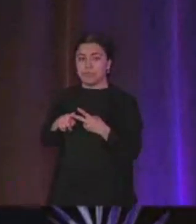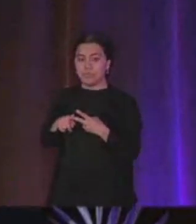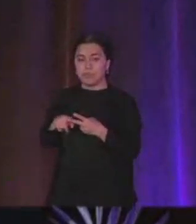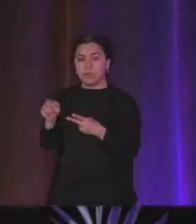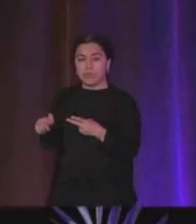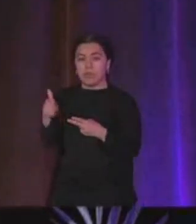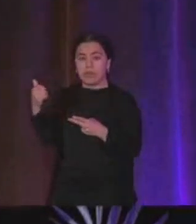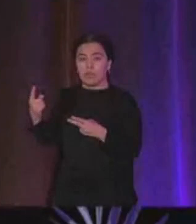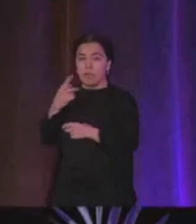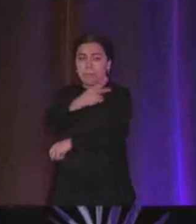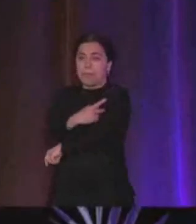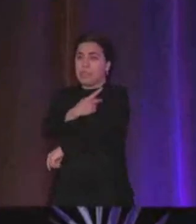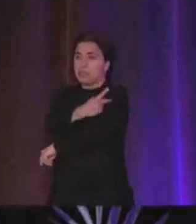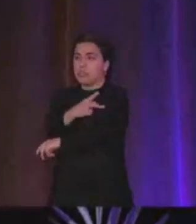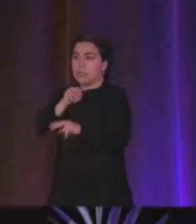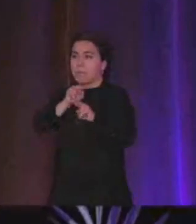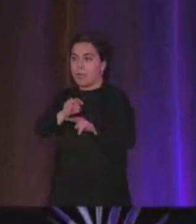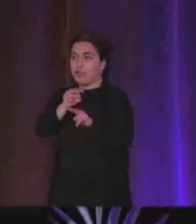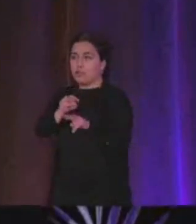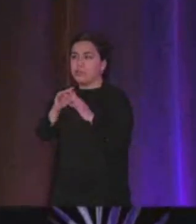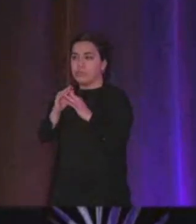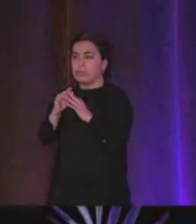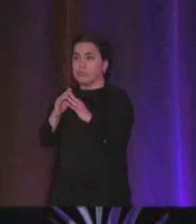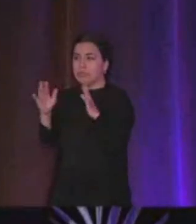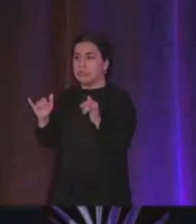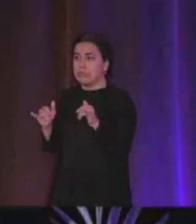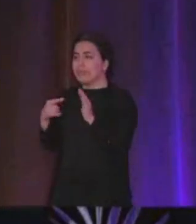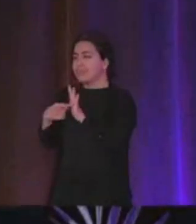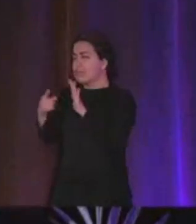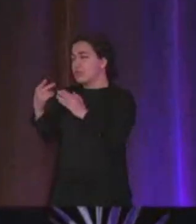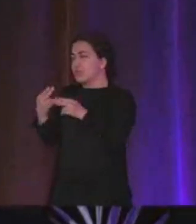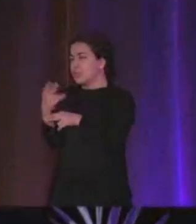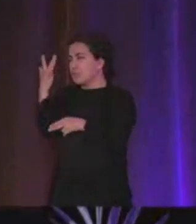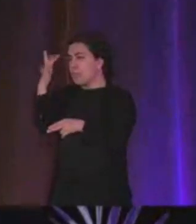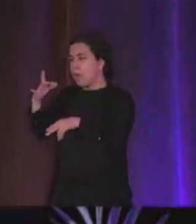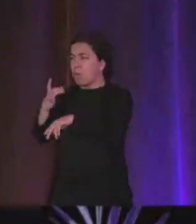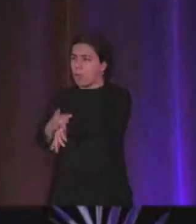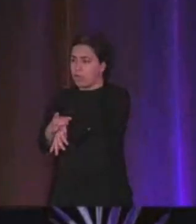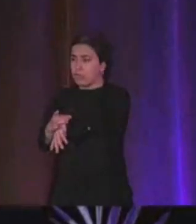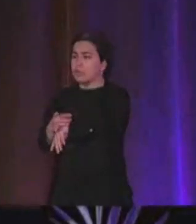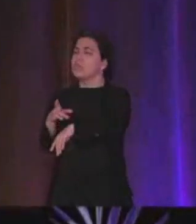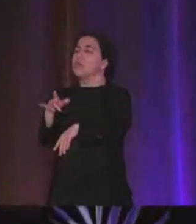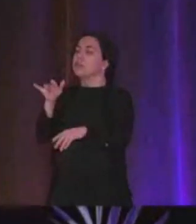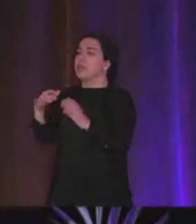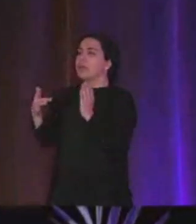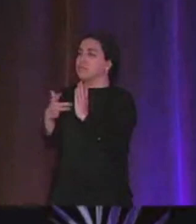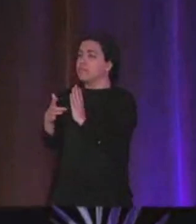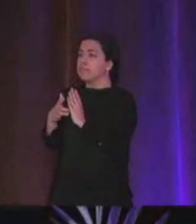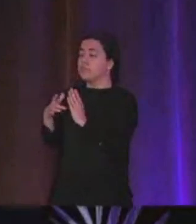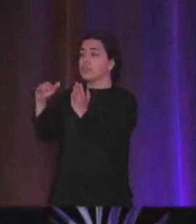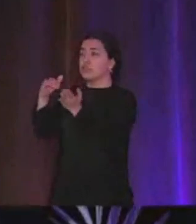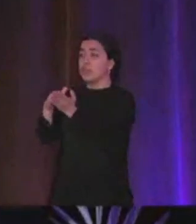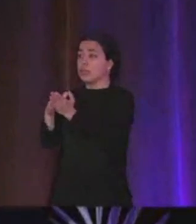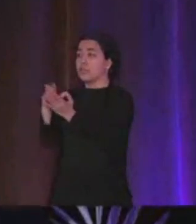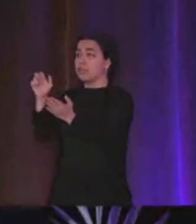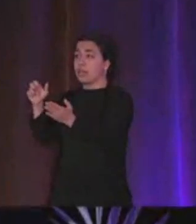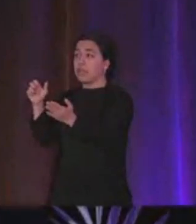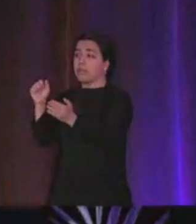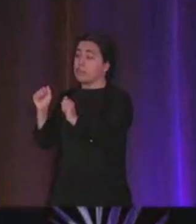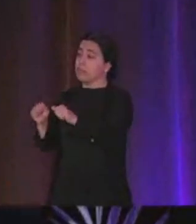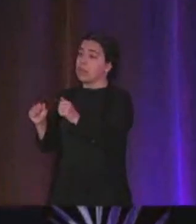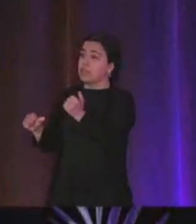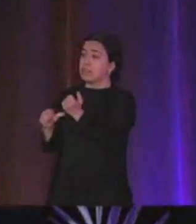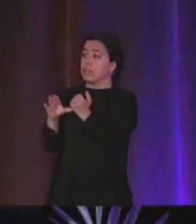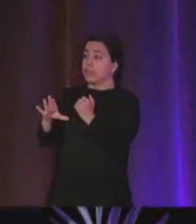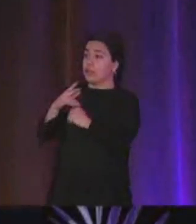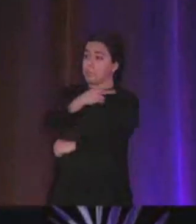example, you already use the smartwatches, right? So the inbuilt technology behind is when the doctors can actually assist their patients